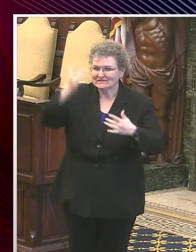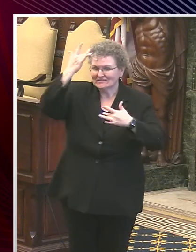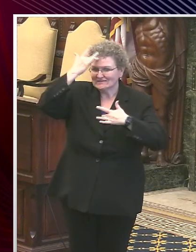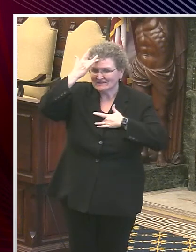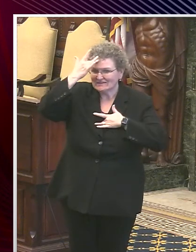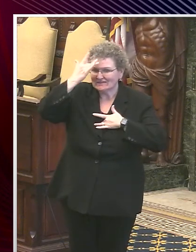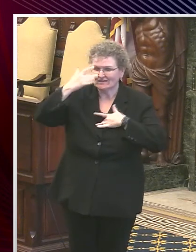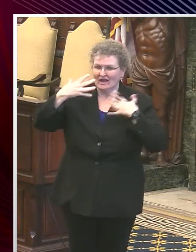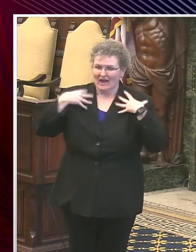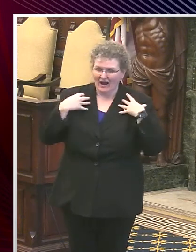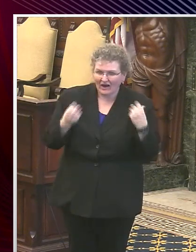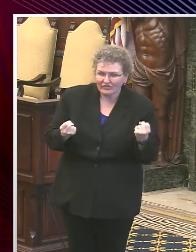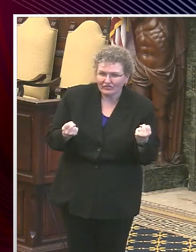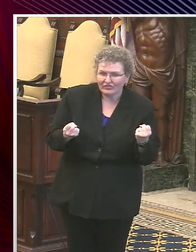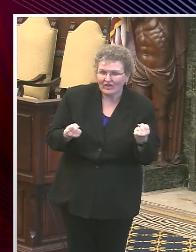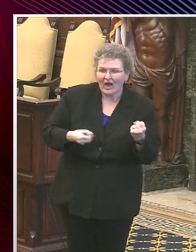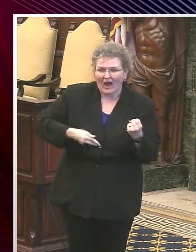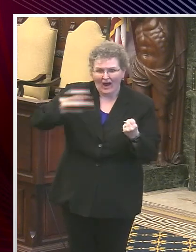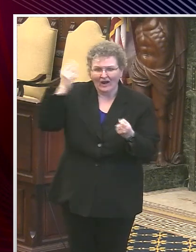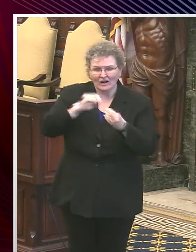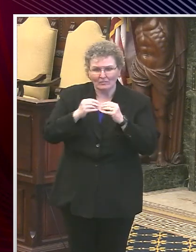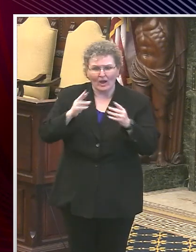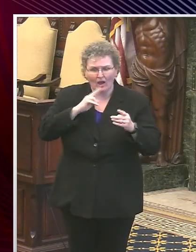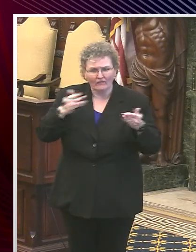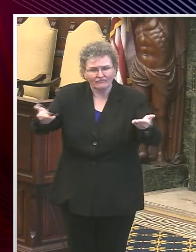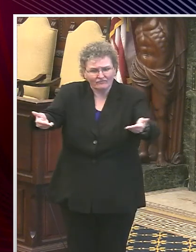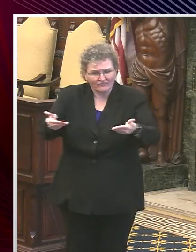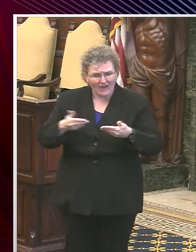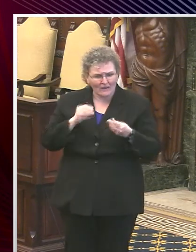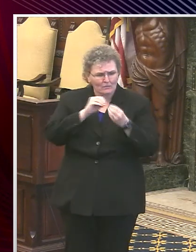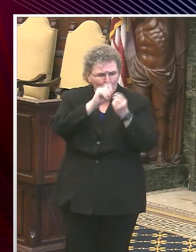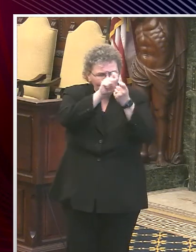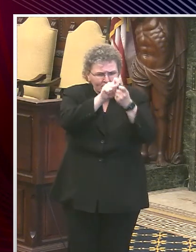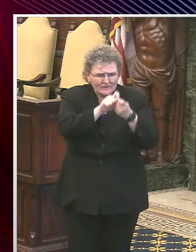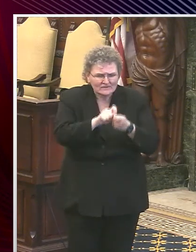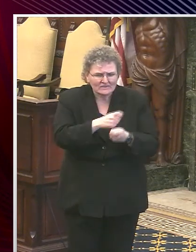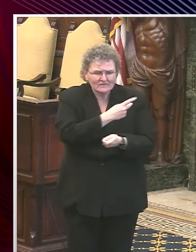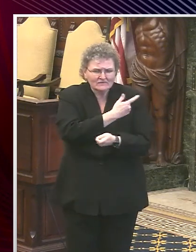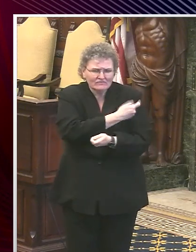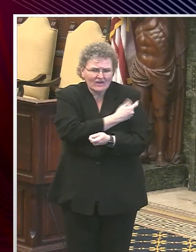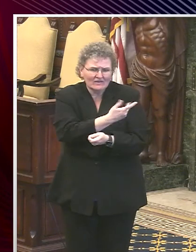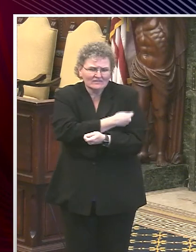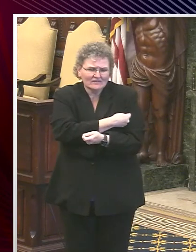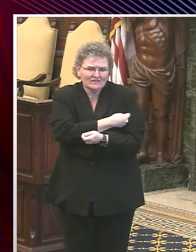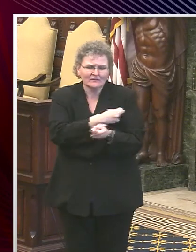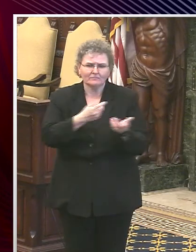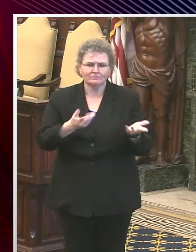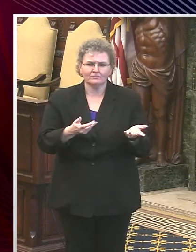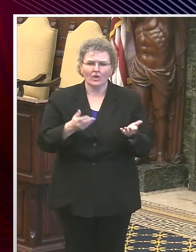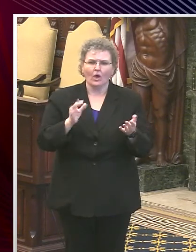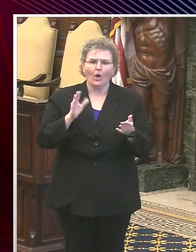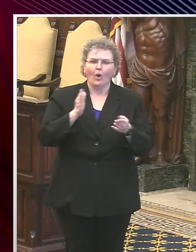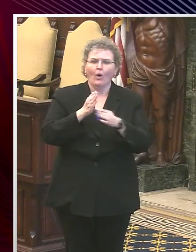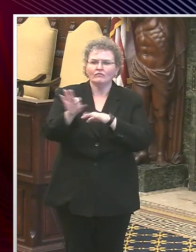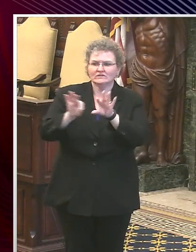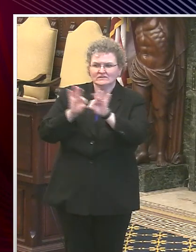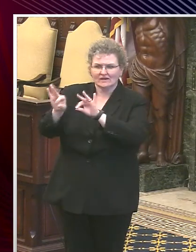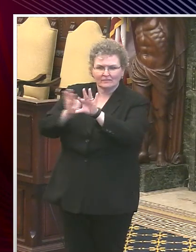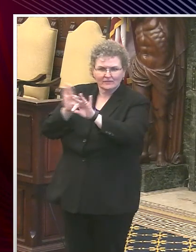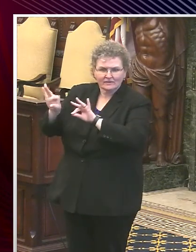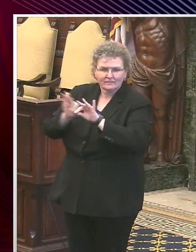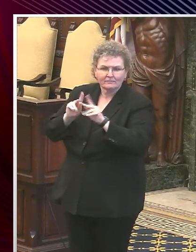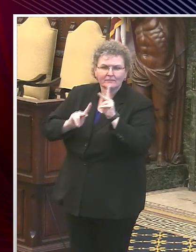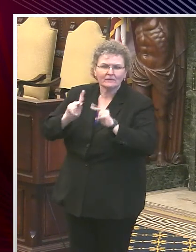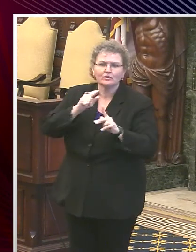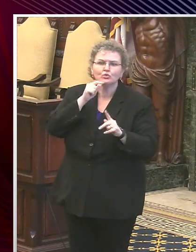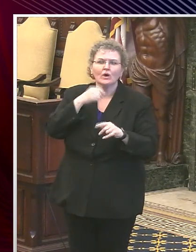larger than the number of people who we can invite for any particular clinic day. And then we are oversampling people who are in the zip codes